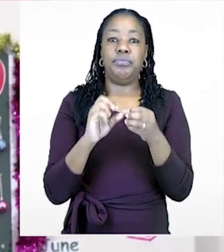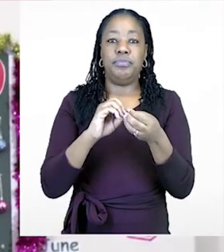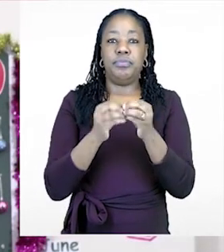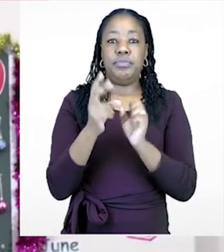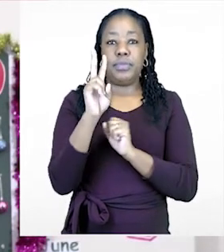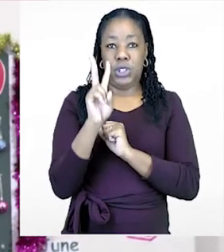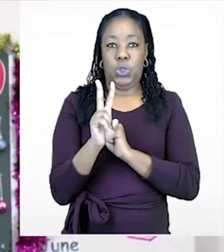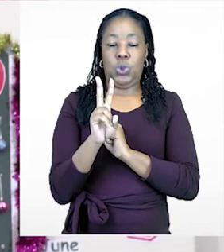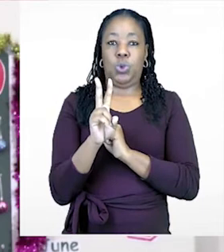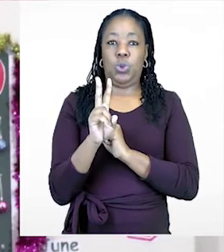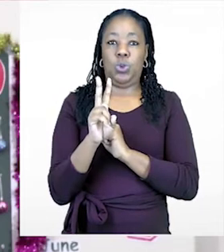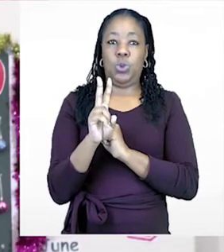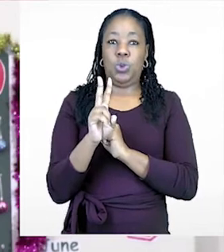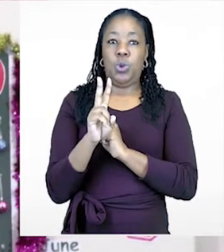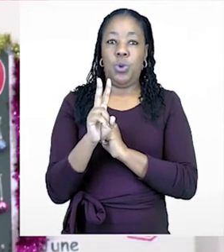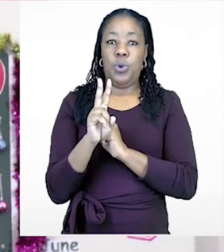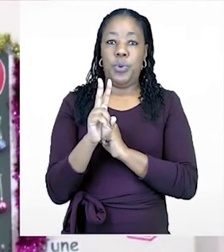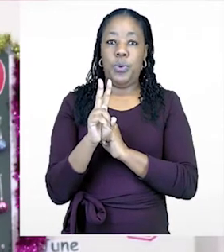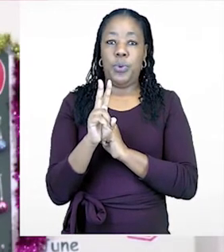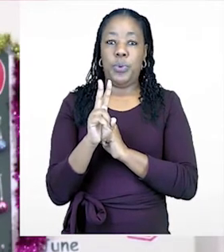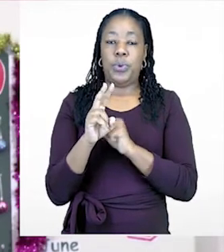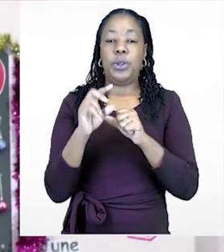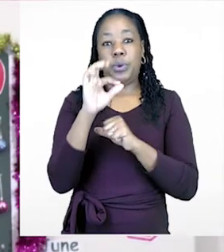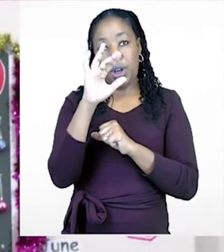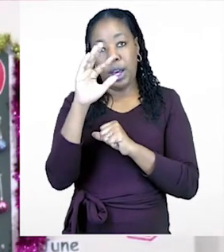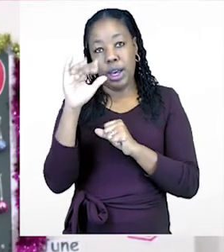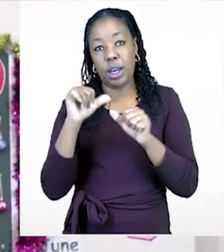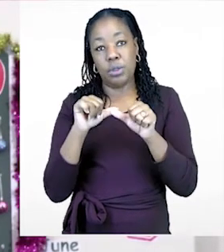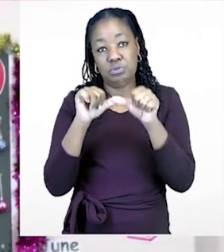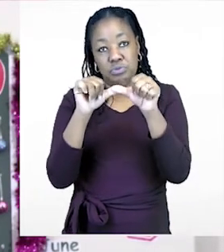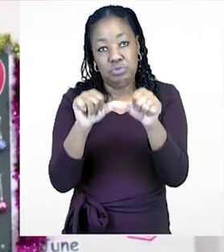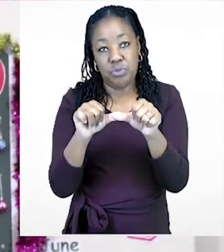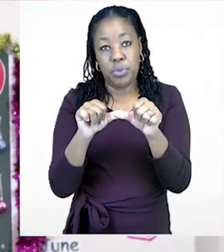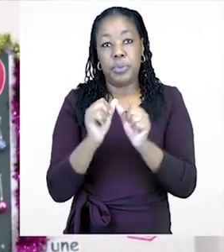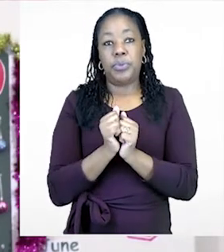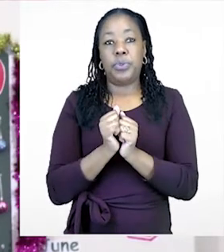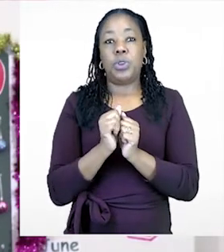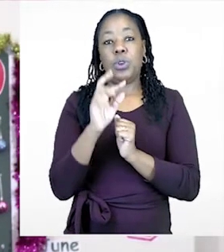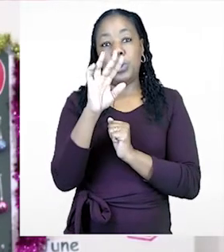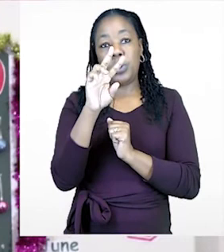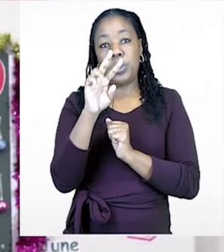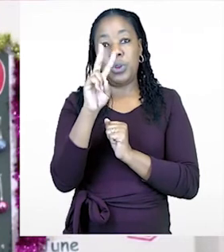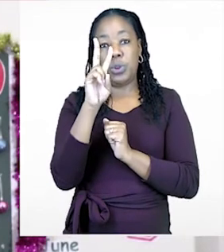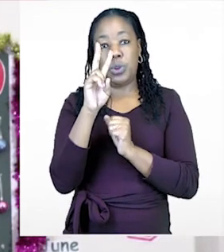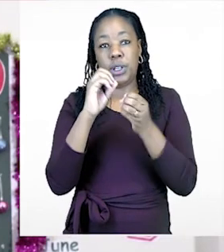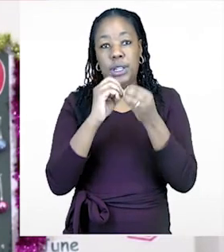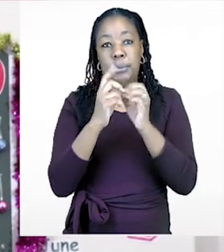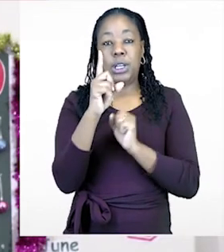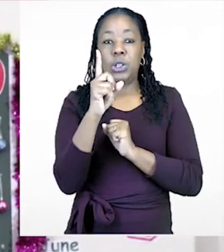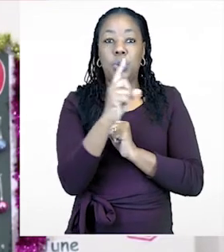2. And remember, we're counting on and we're writing on the right-hand side. So it's